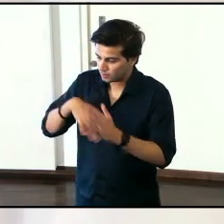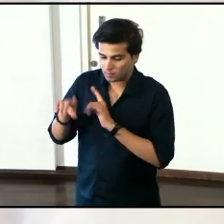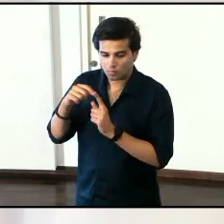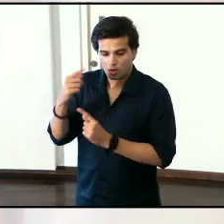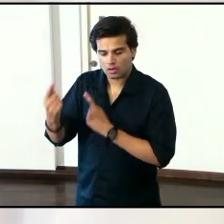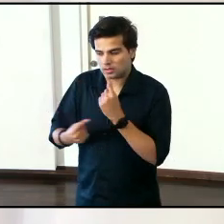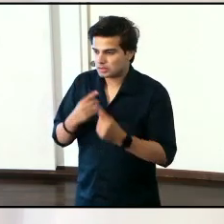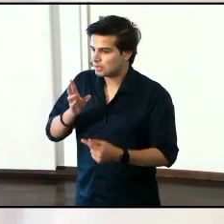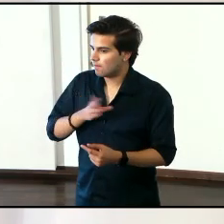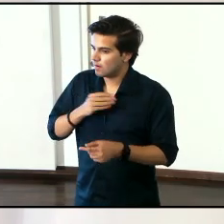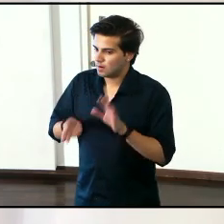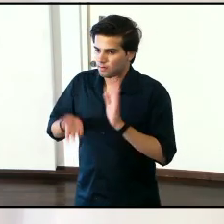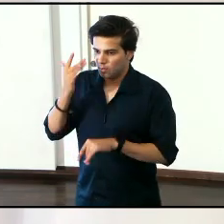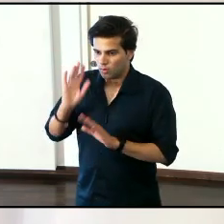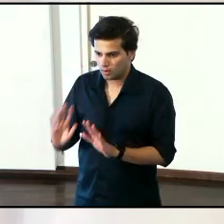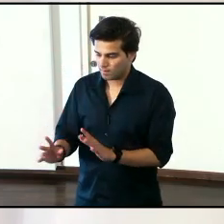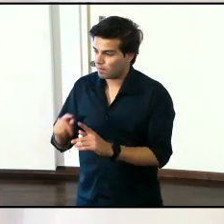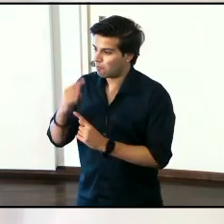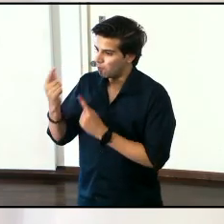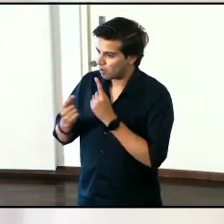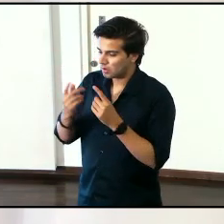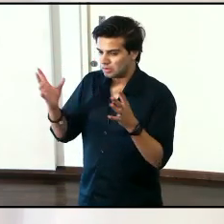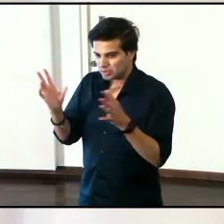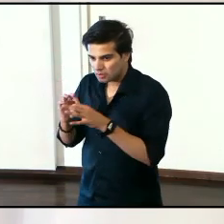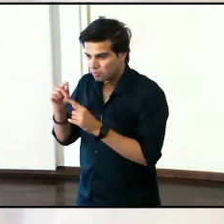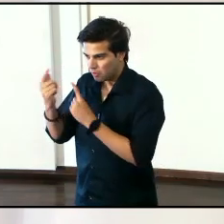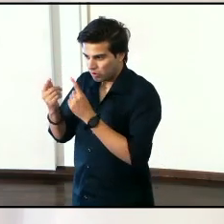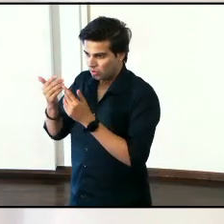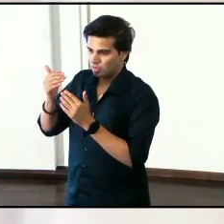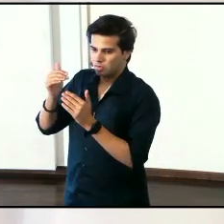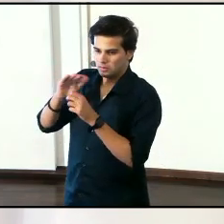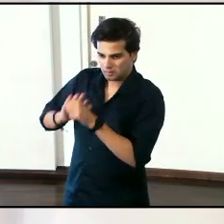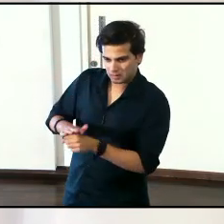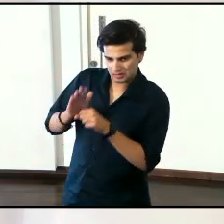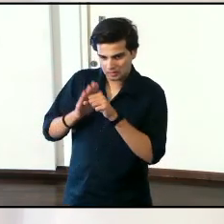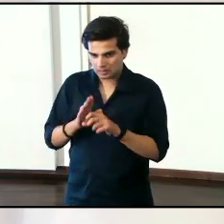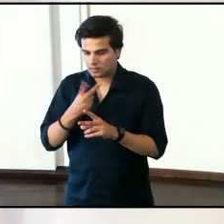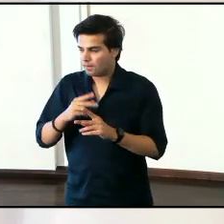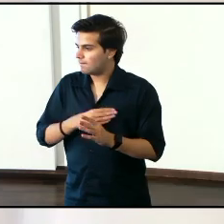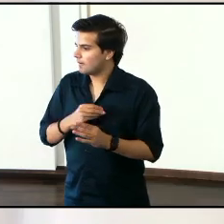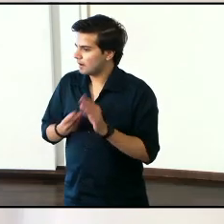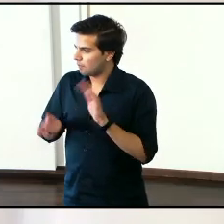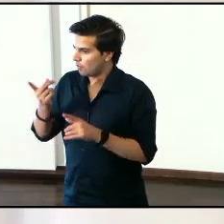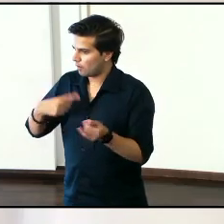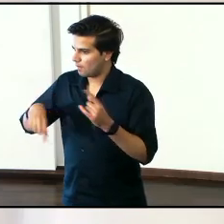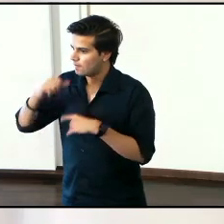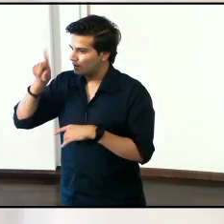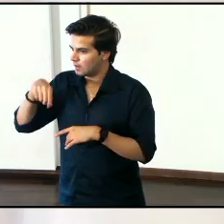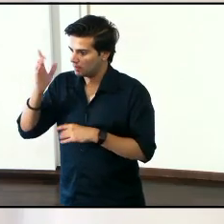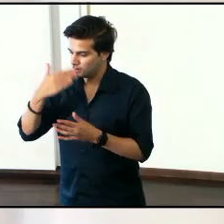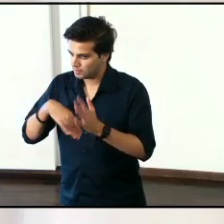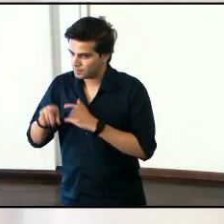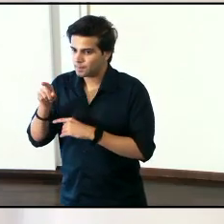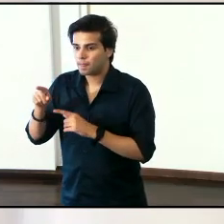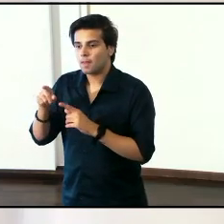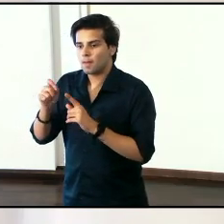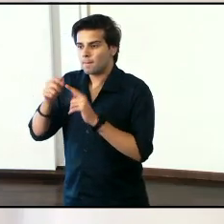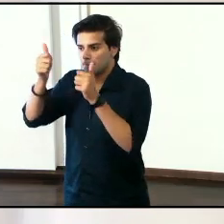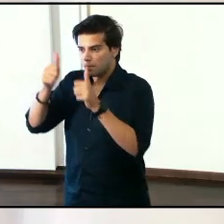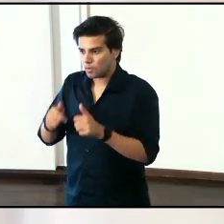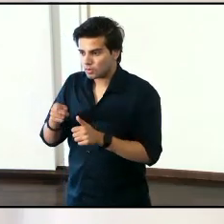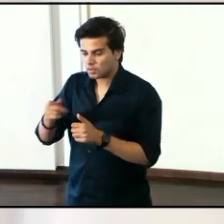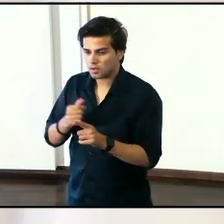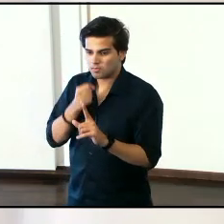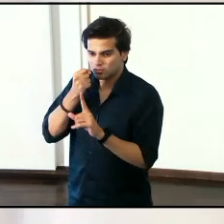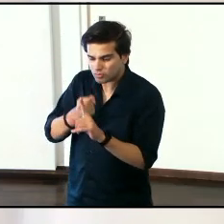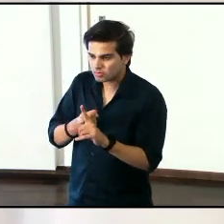of dissent, right? Politics of difference, right? And the thing about the poster is that it forces you